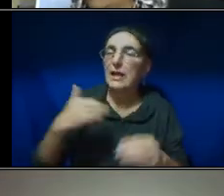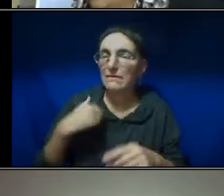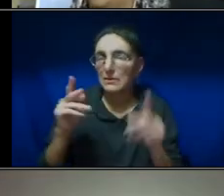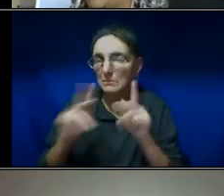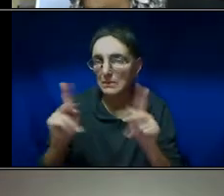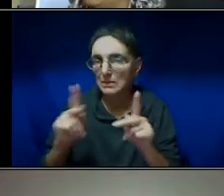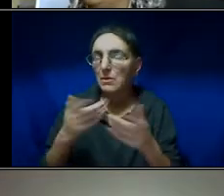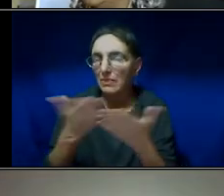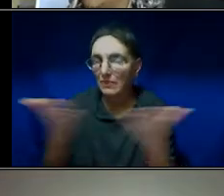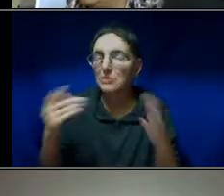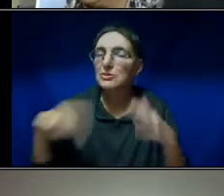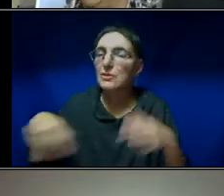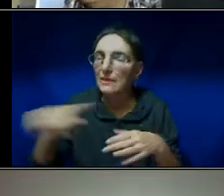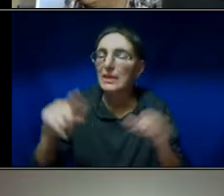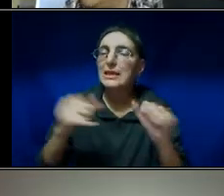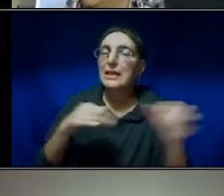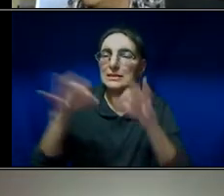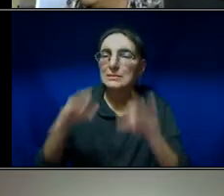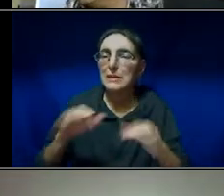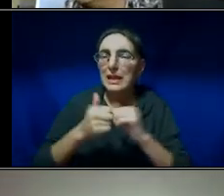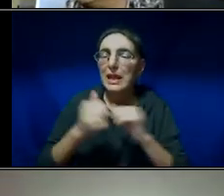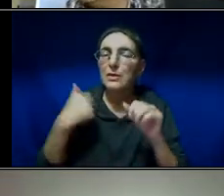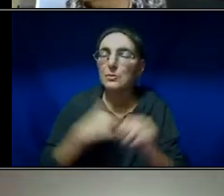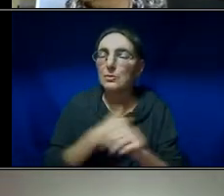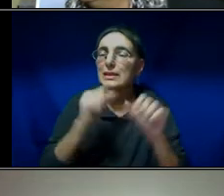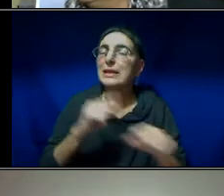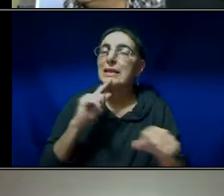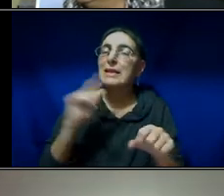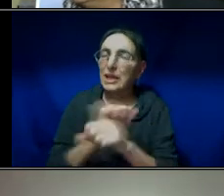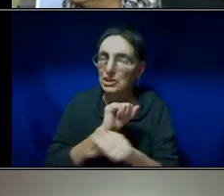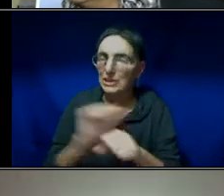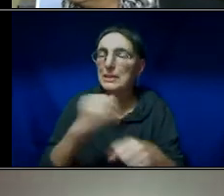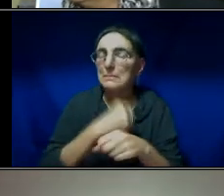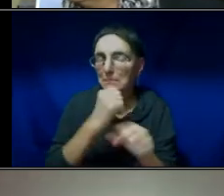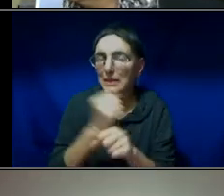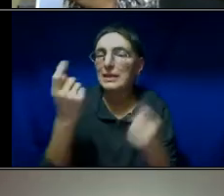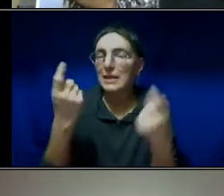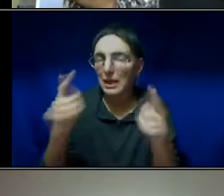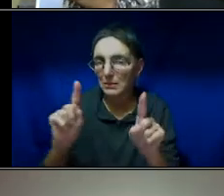can explain how we can actually influence the decisions.